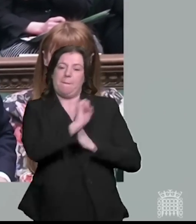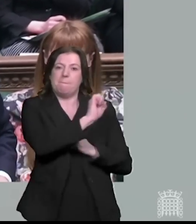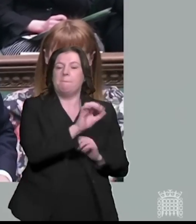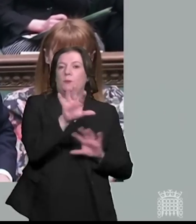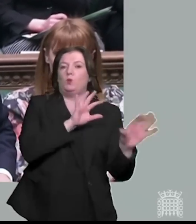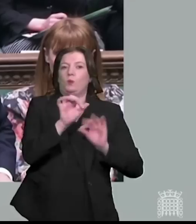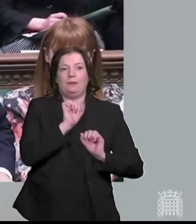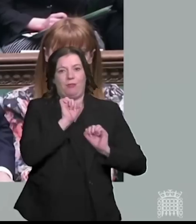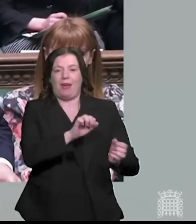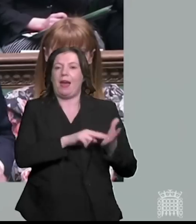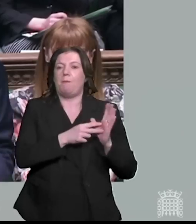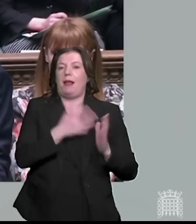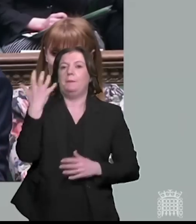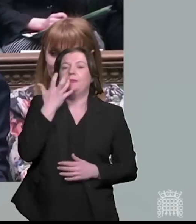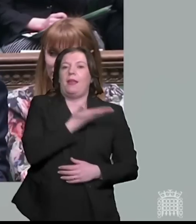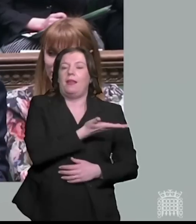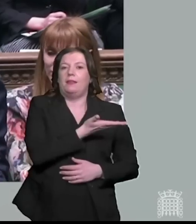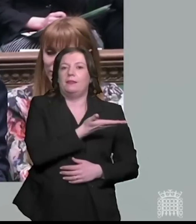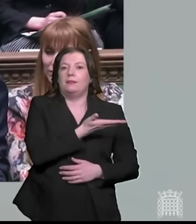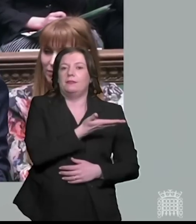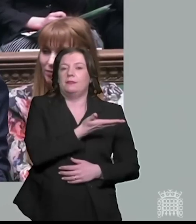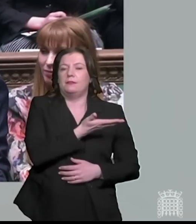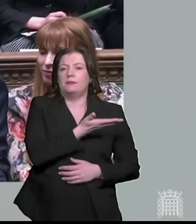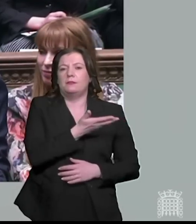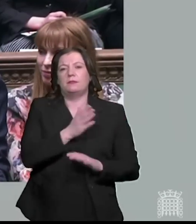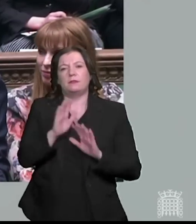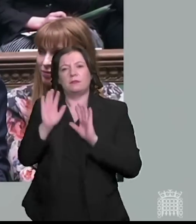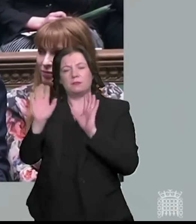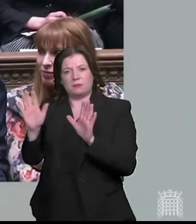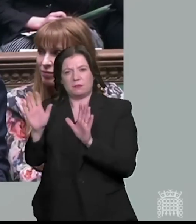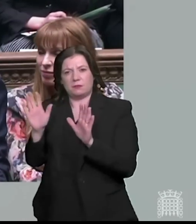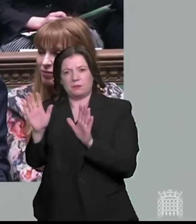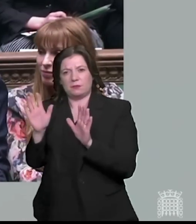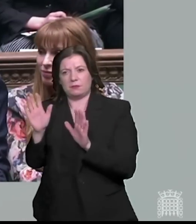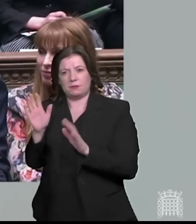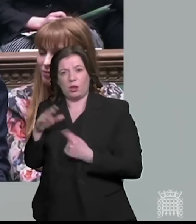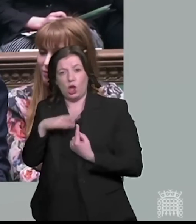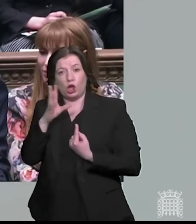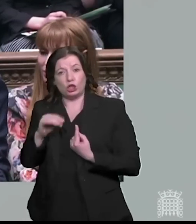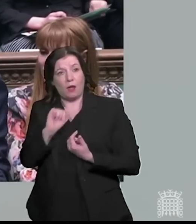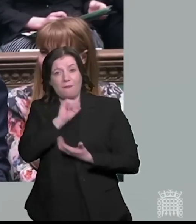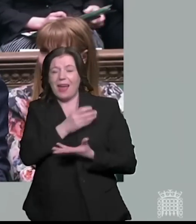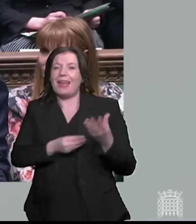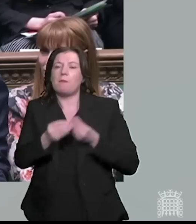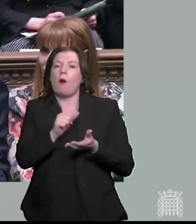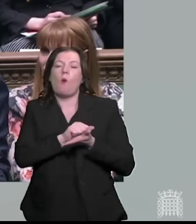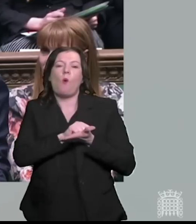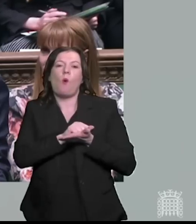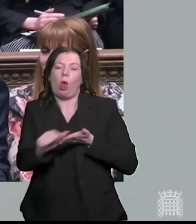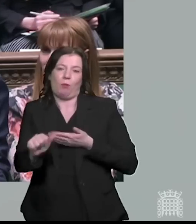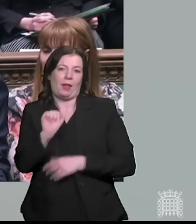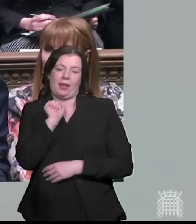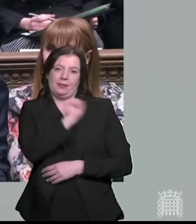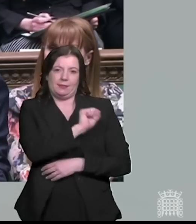Tory mistakes. Madam Deputy Speaker, these are the organising principles of Conservative economics. Judge them by their